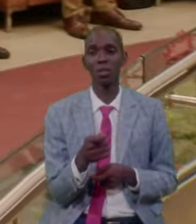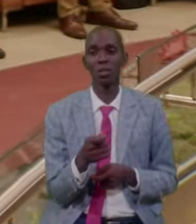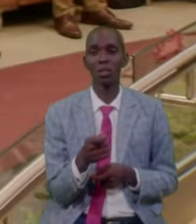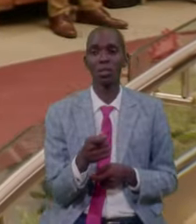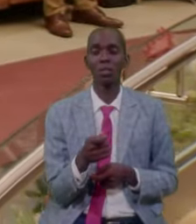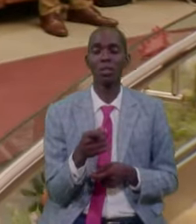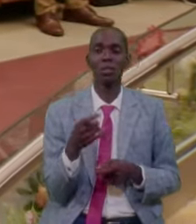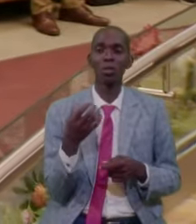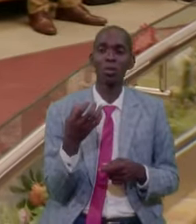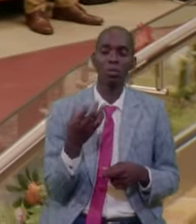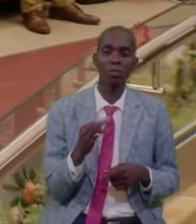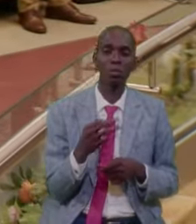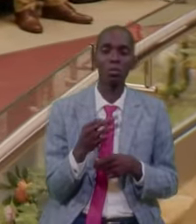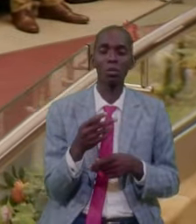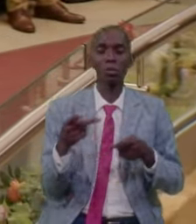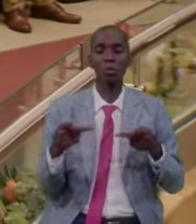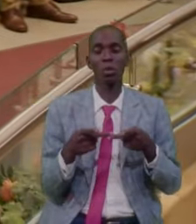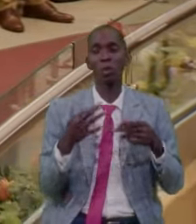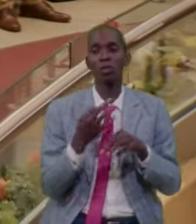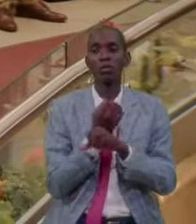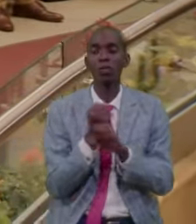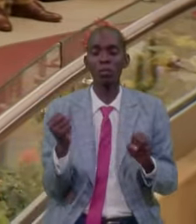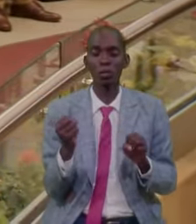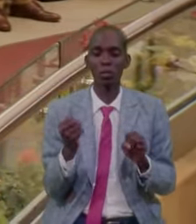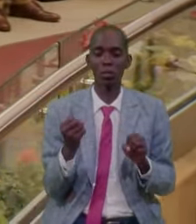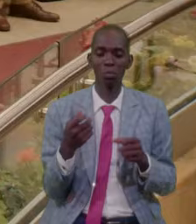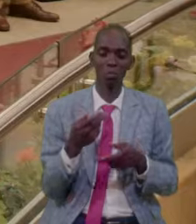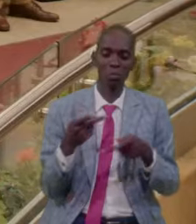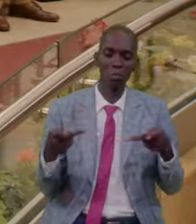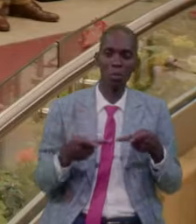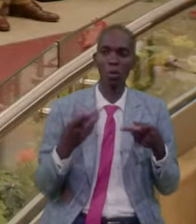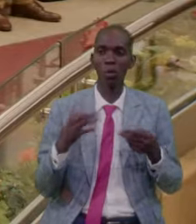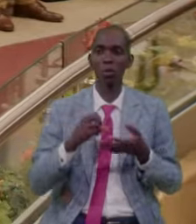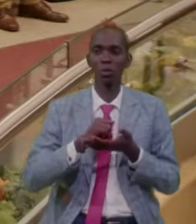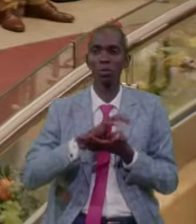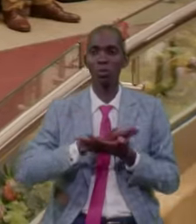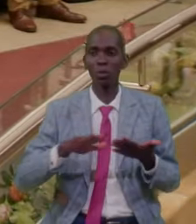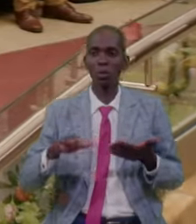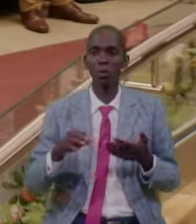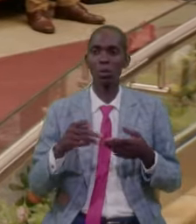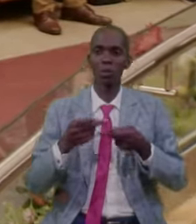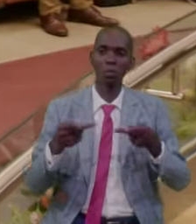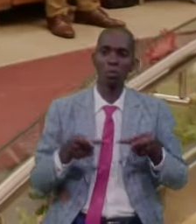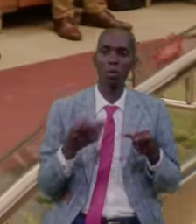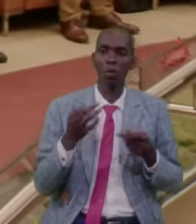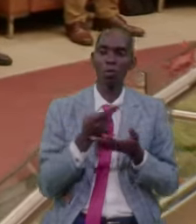of salvation, sanctification, holiness in your heart,